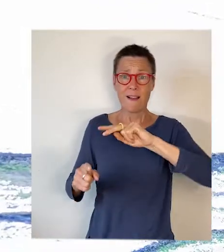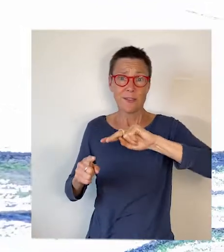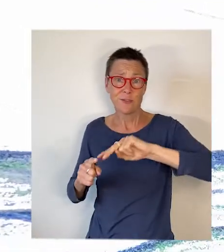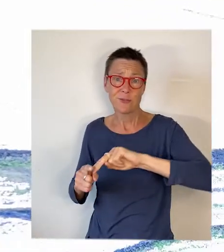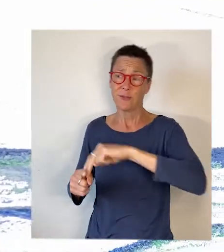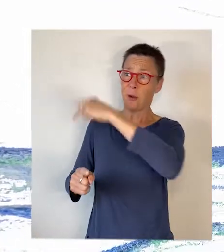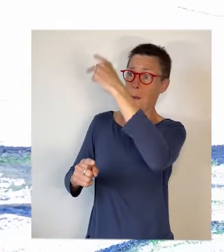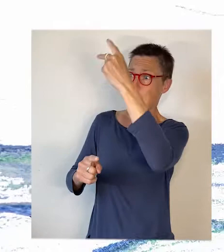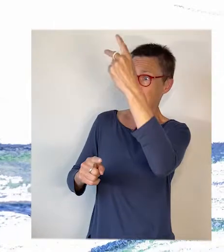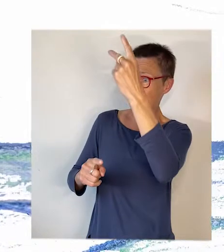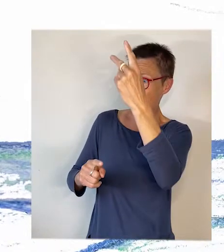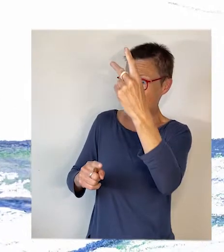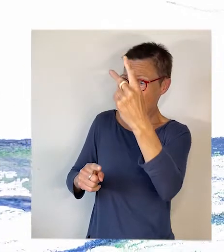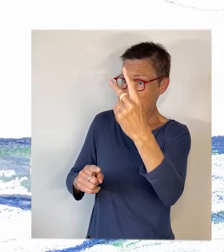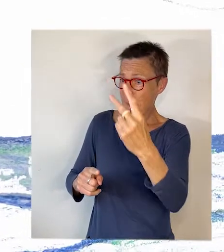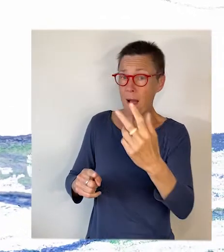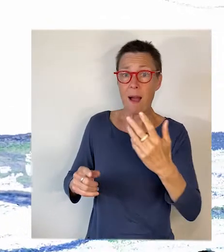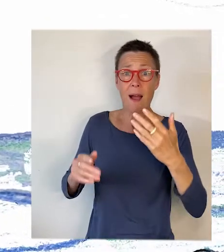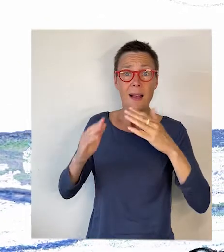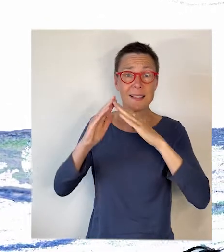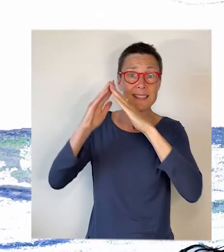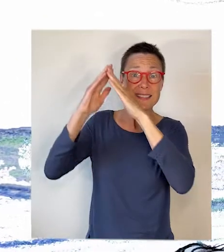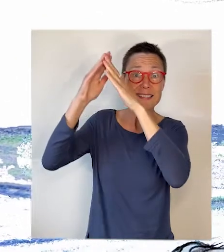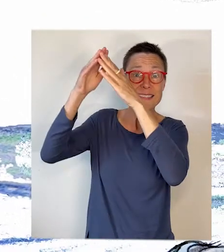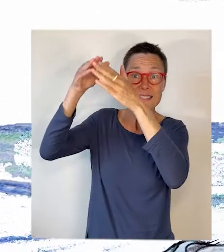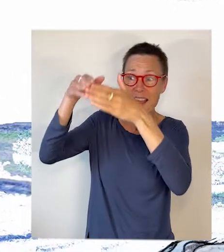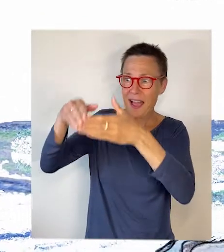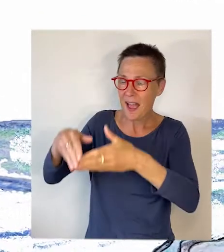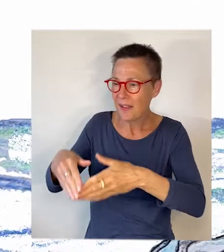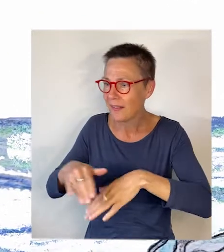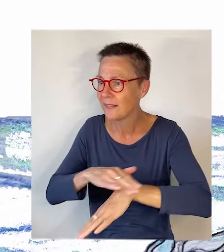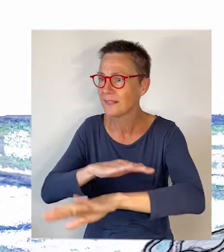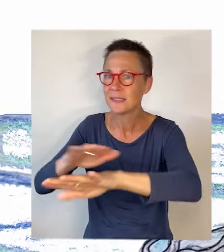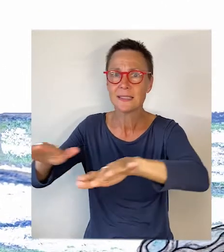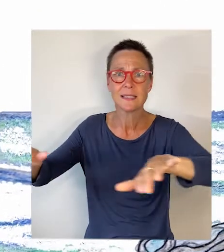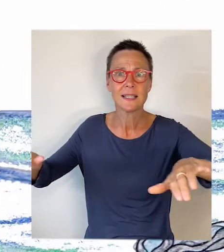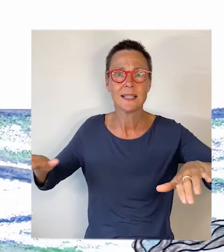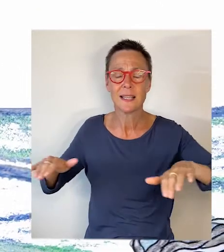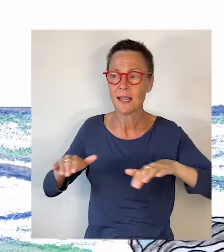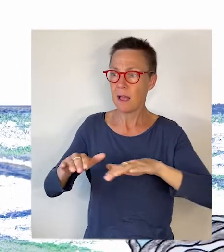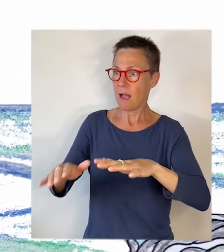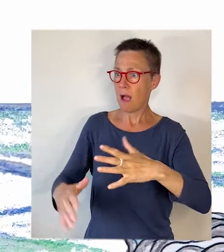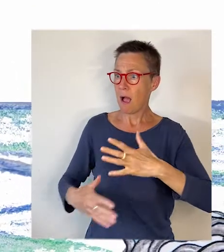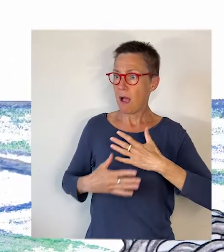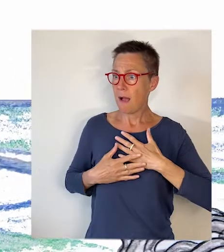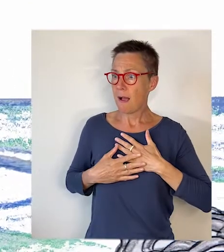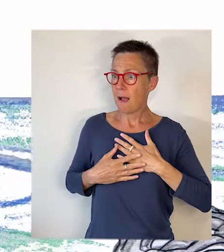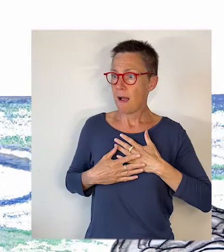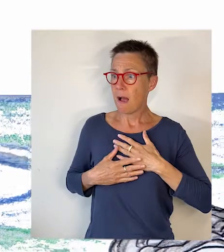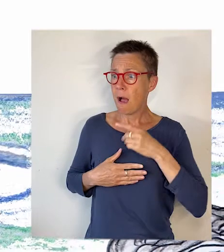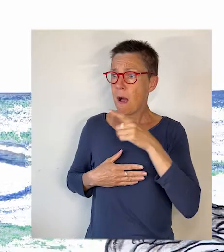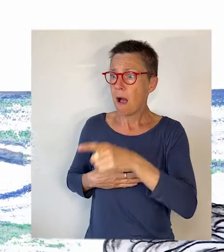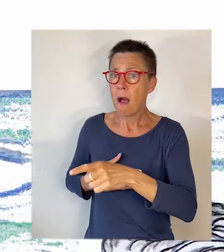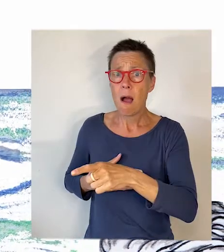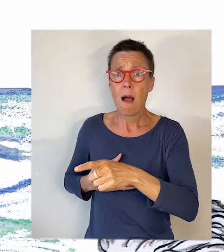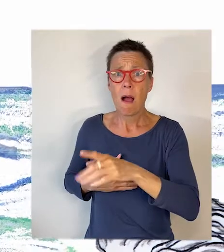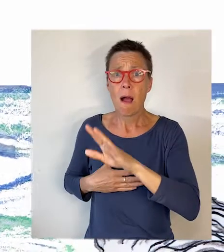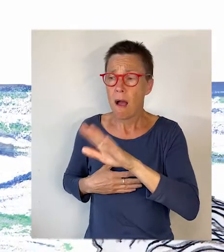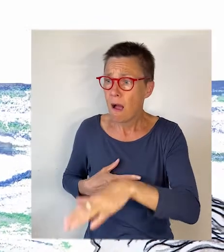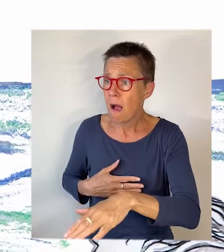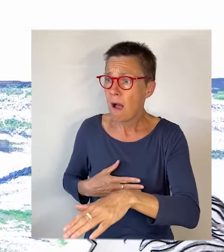Suddenly she whips off her coat and dives off the side of the boat. Grandma, I